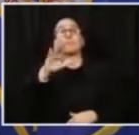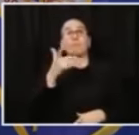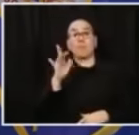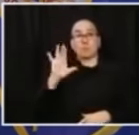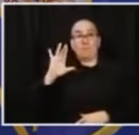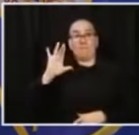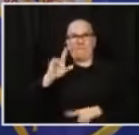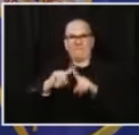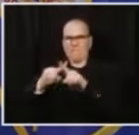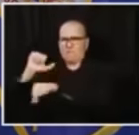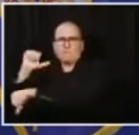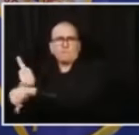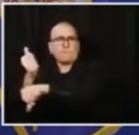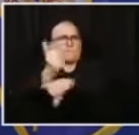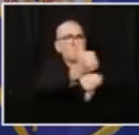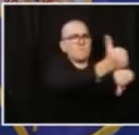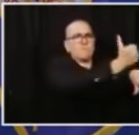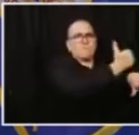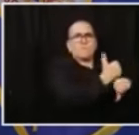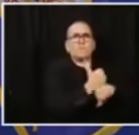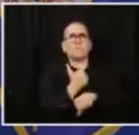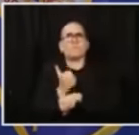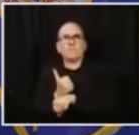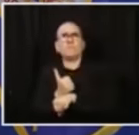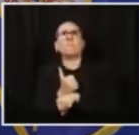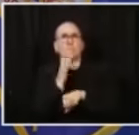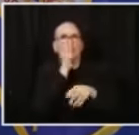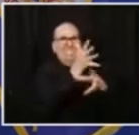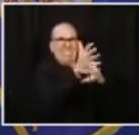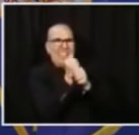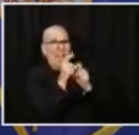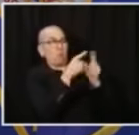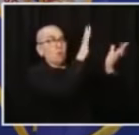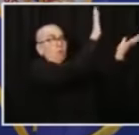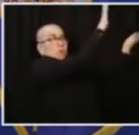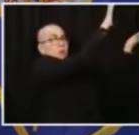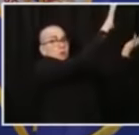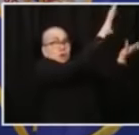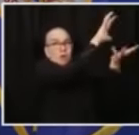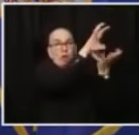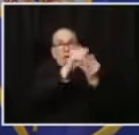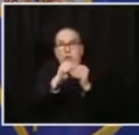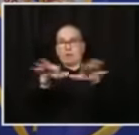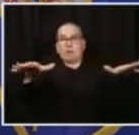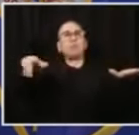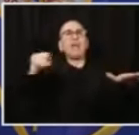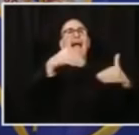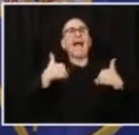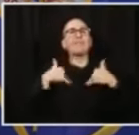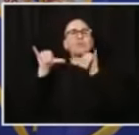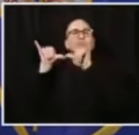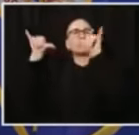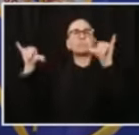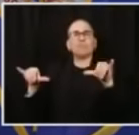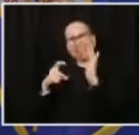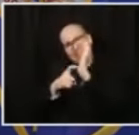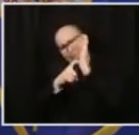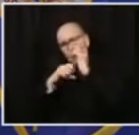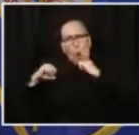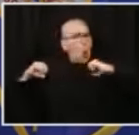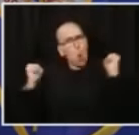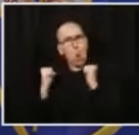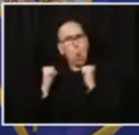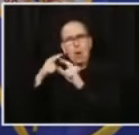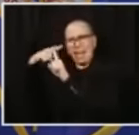ultra cold storage capacity, and then they will be redistributing that vaccine to